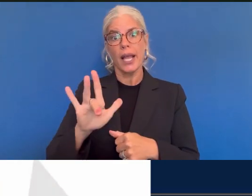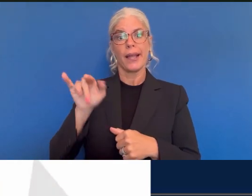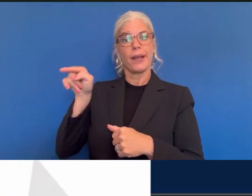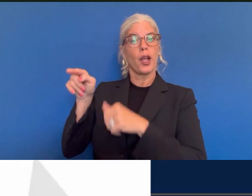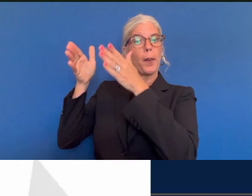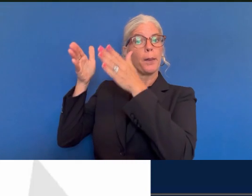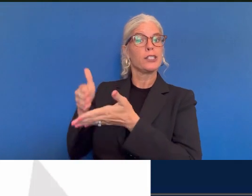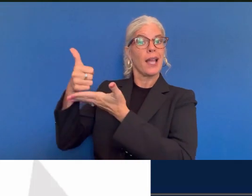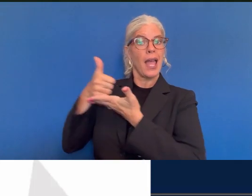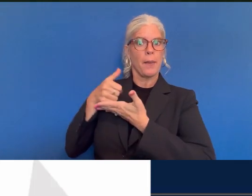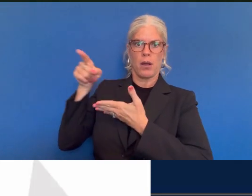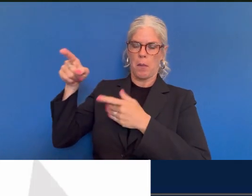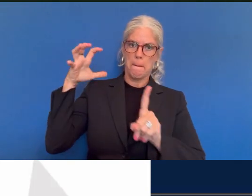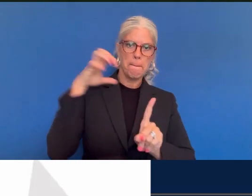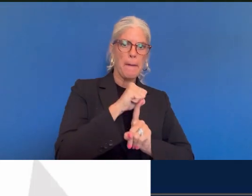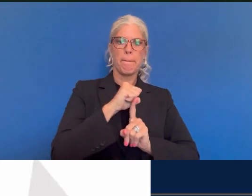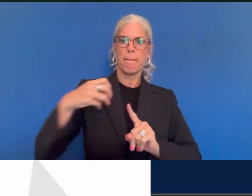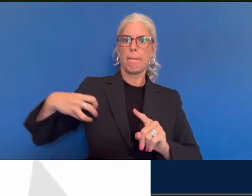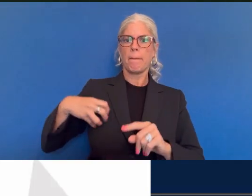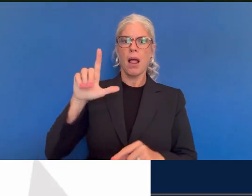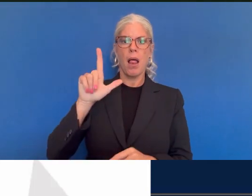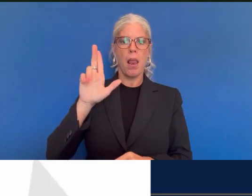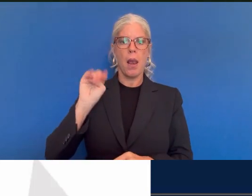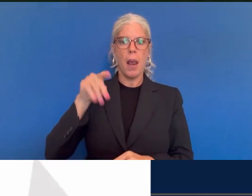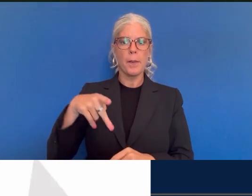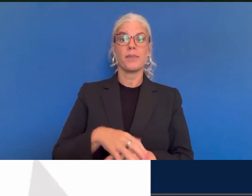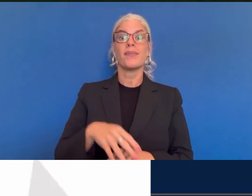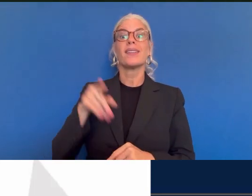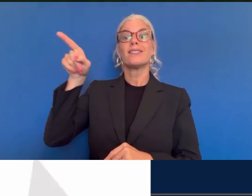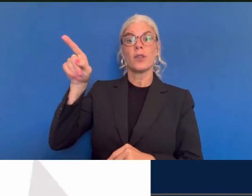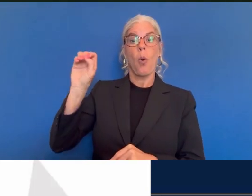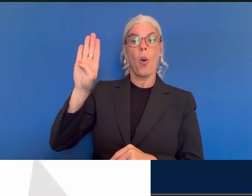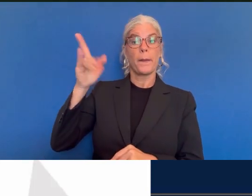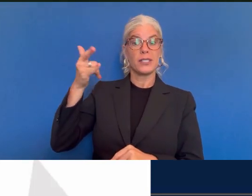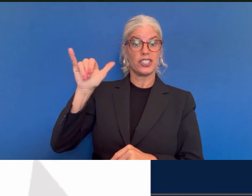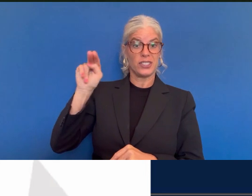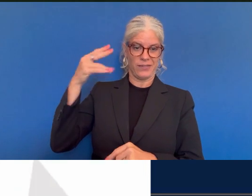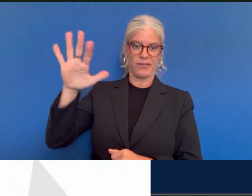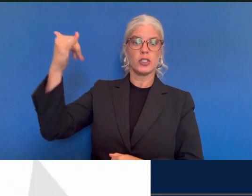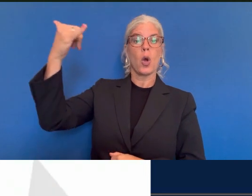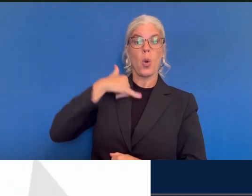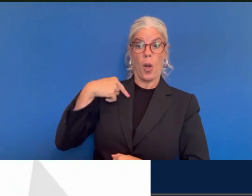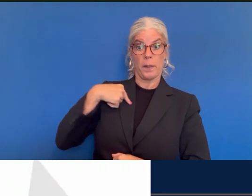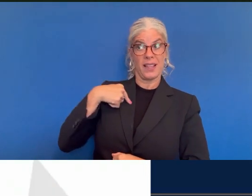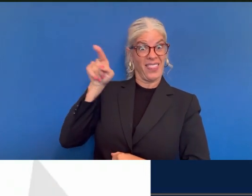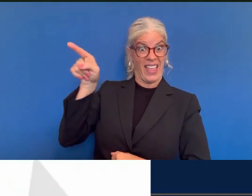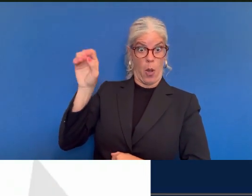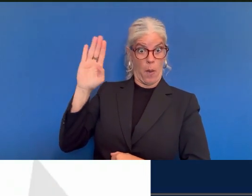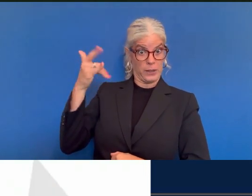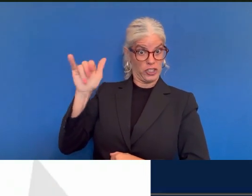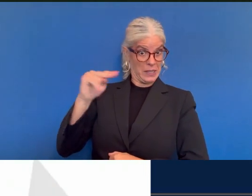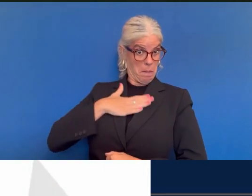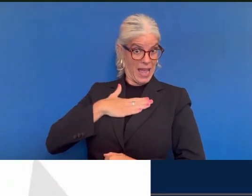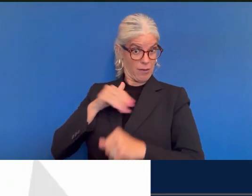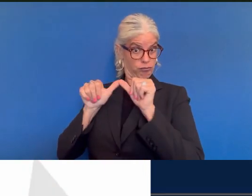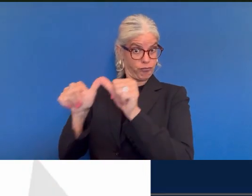me every time. Anyway, luckily I had an attendant who discovered the lump. I did